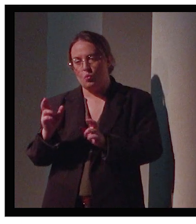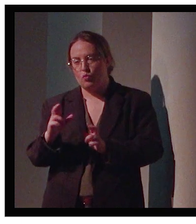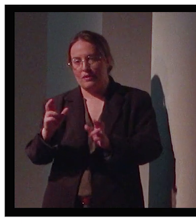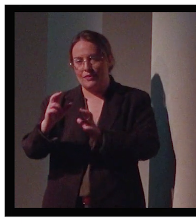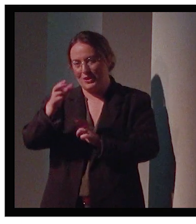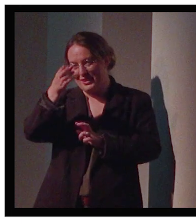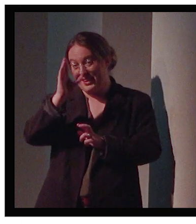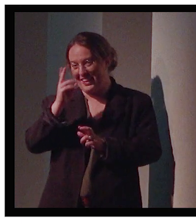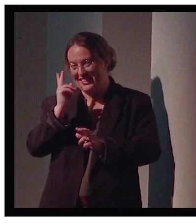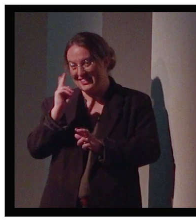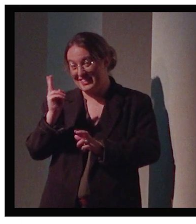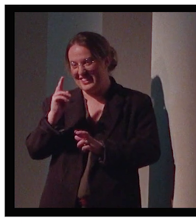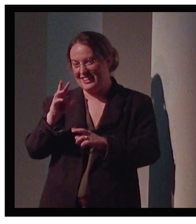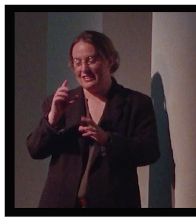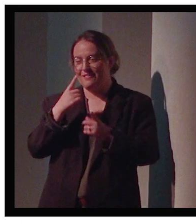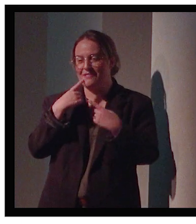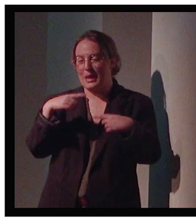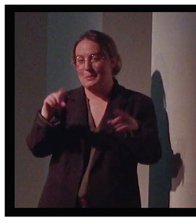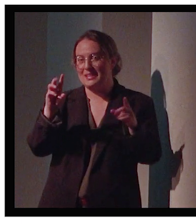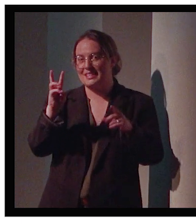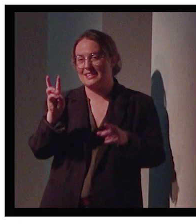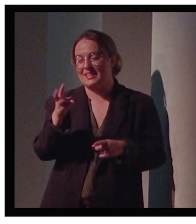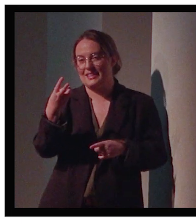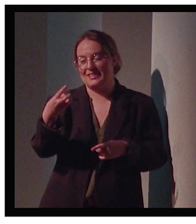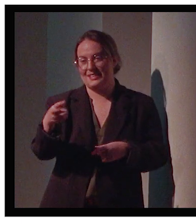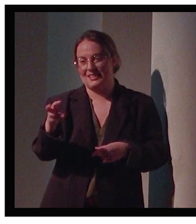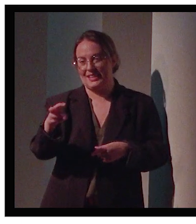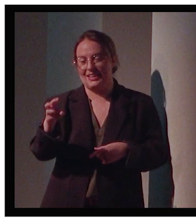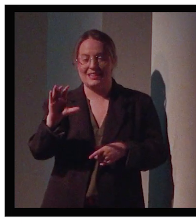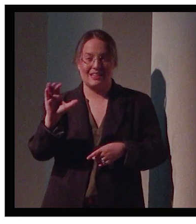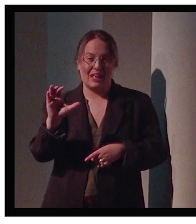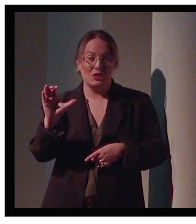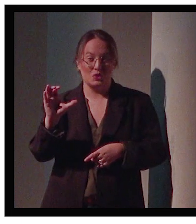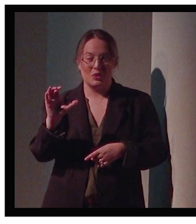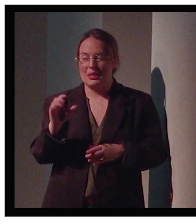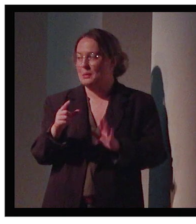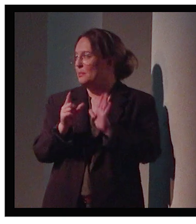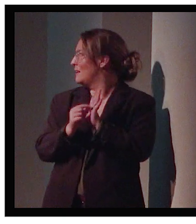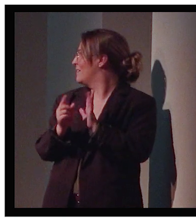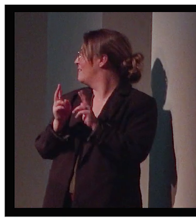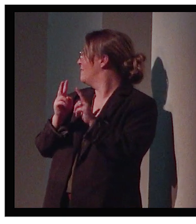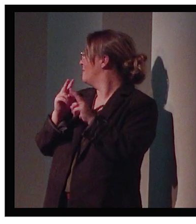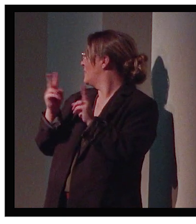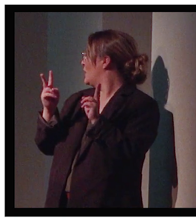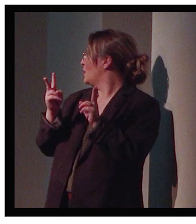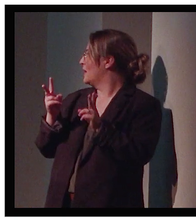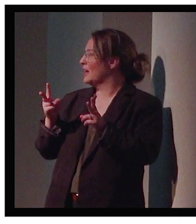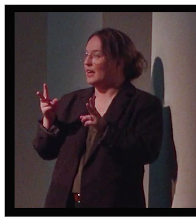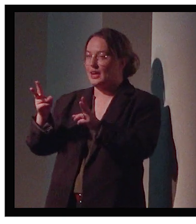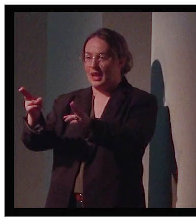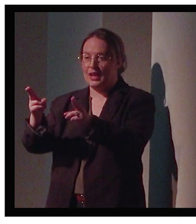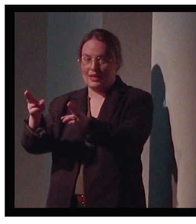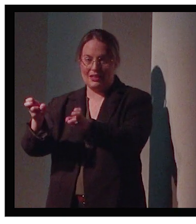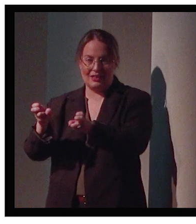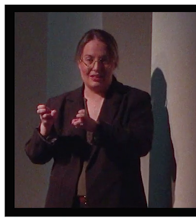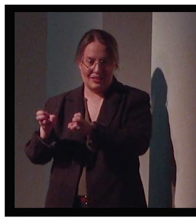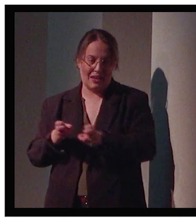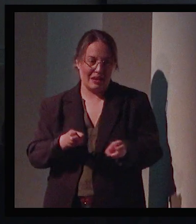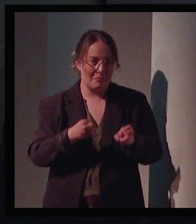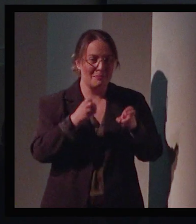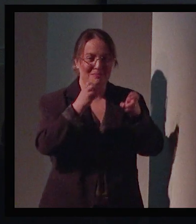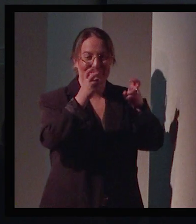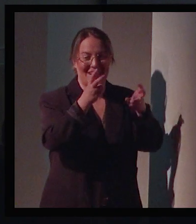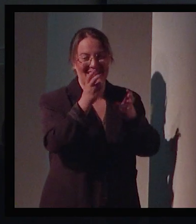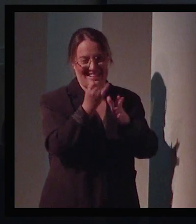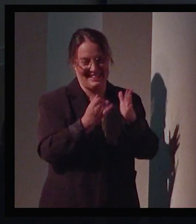famous 16th century print. So he's really a cut and paste artist, very much so.